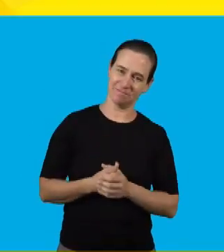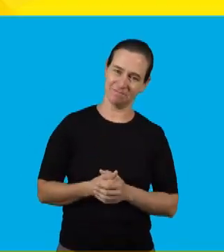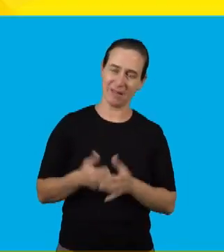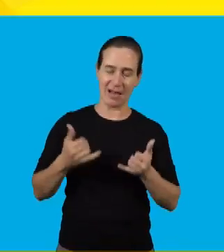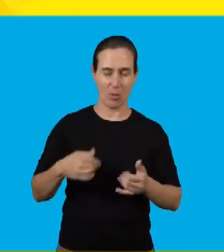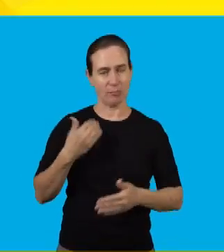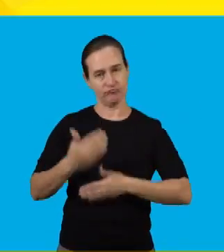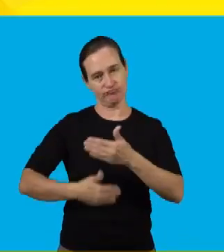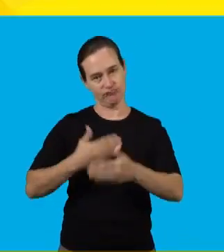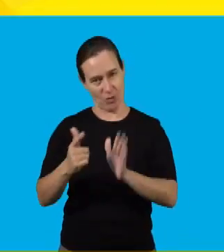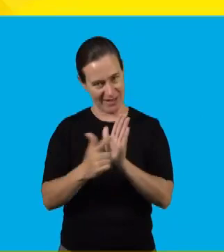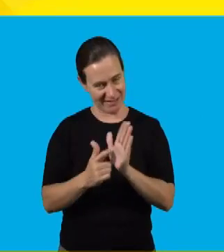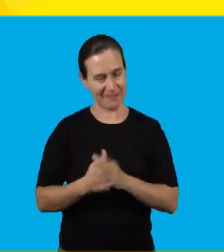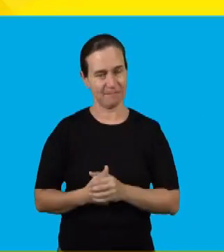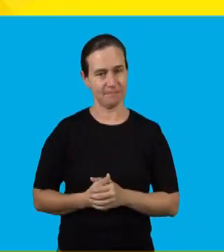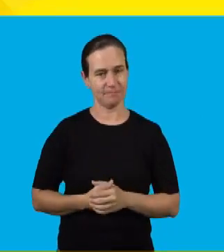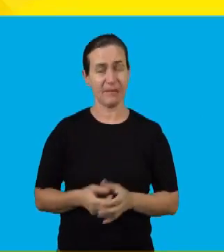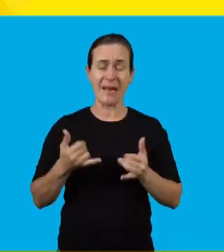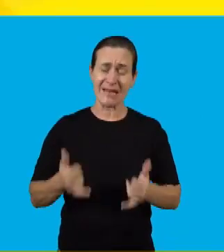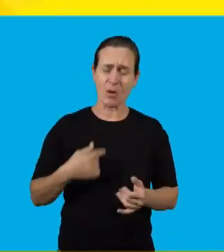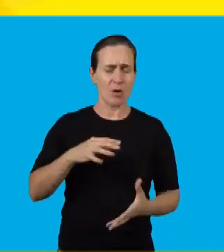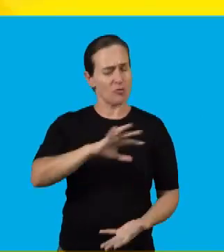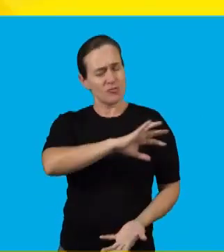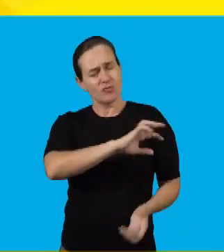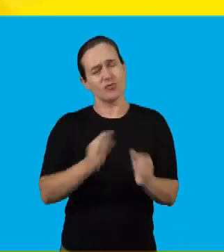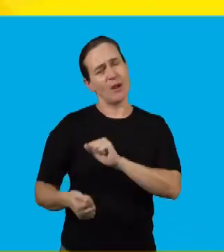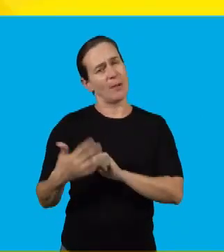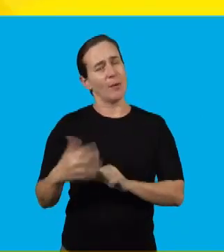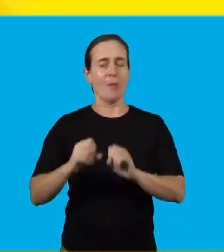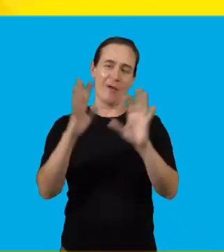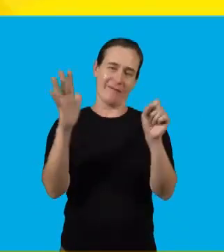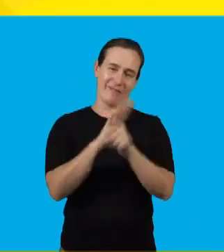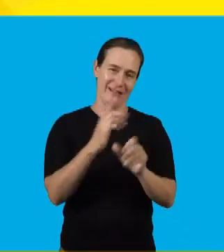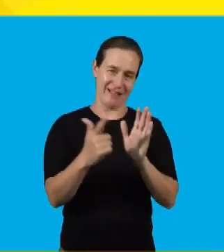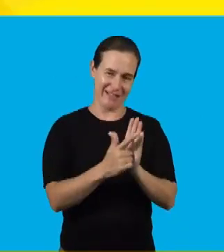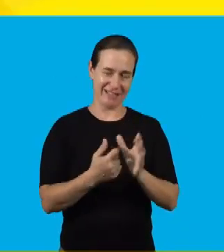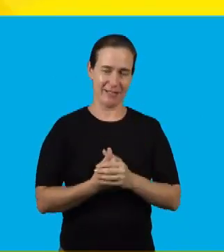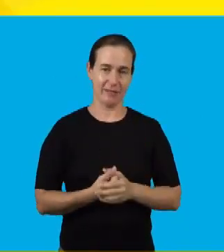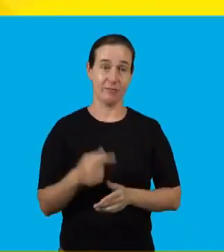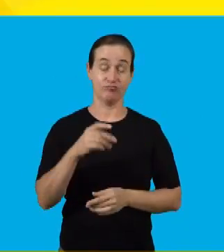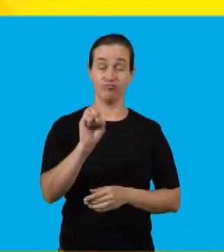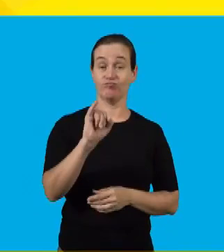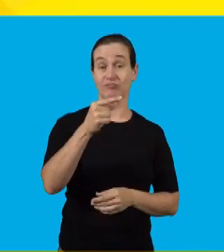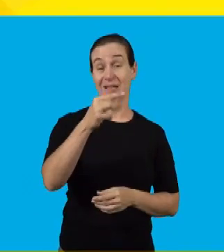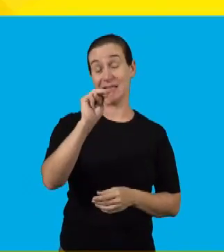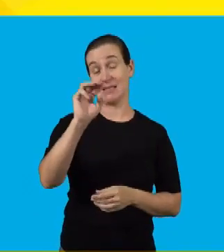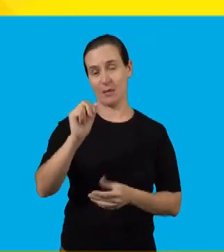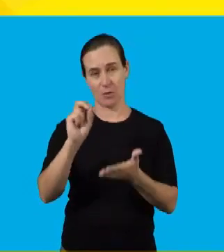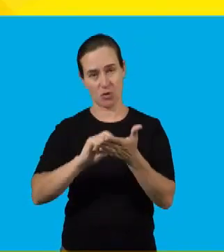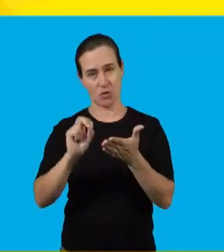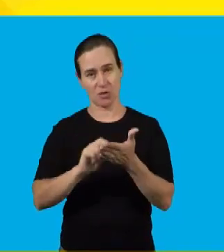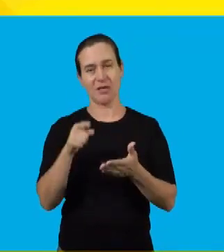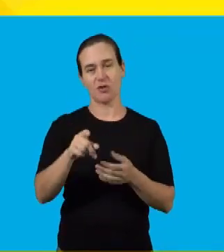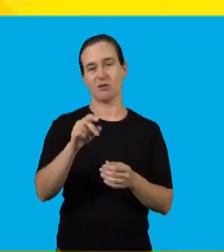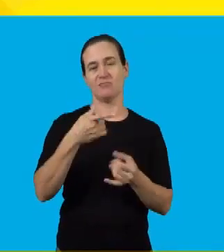Welcome back from the ad break, and let's continue with our lesson. Let us wrap up this wonderful lesson that we have had on the sigma